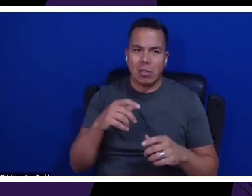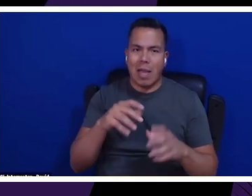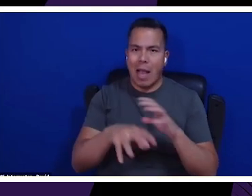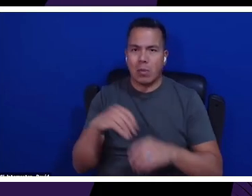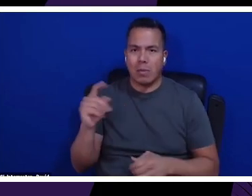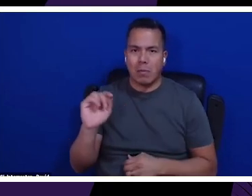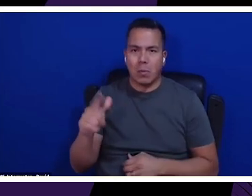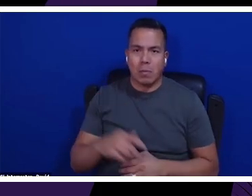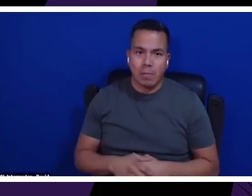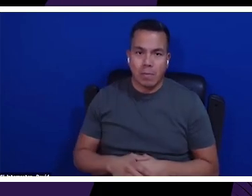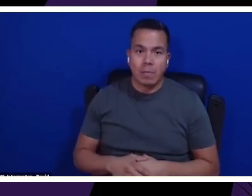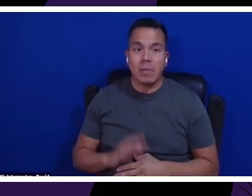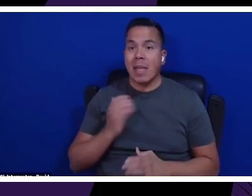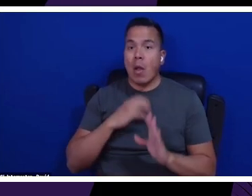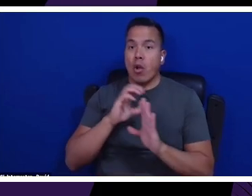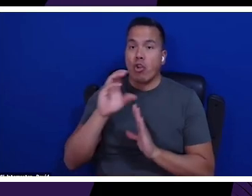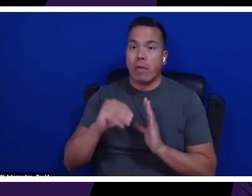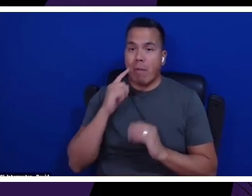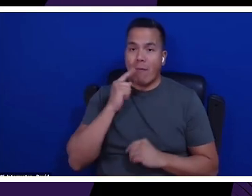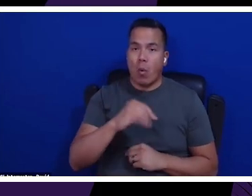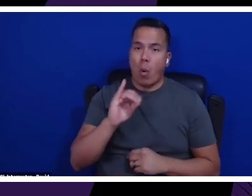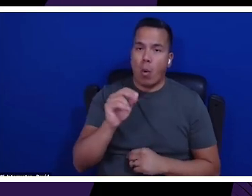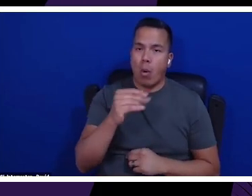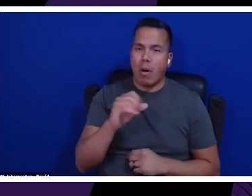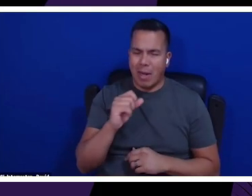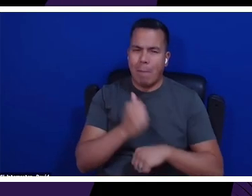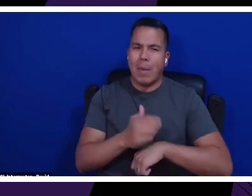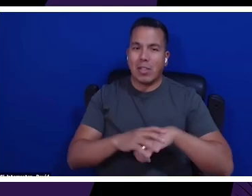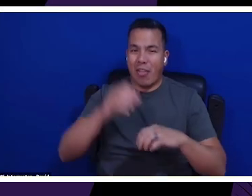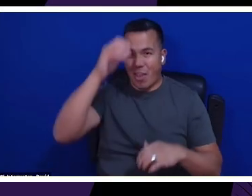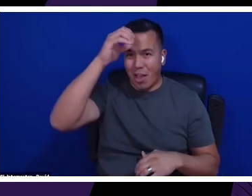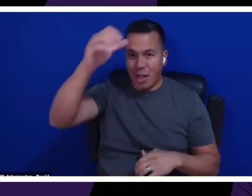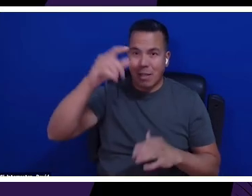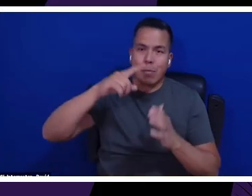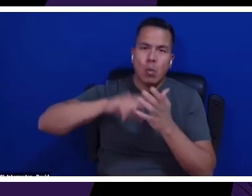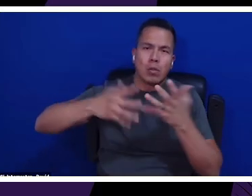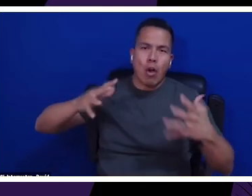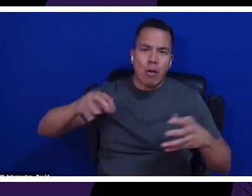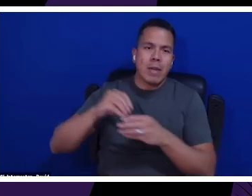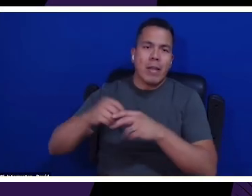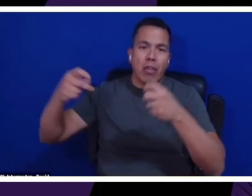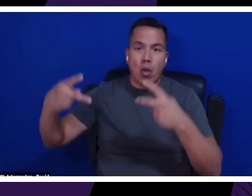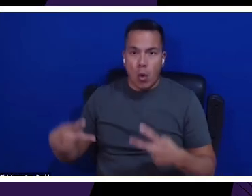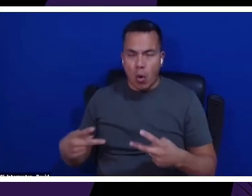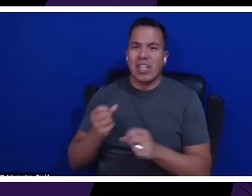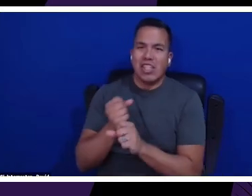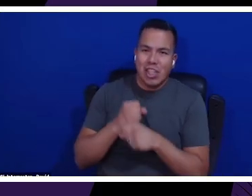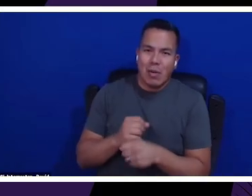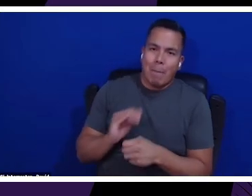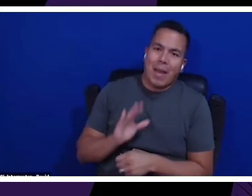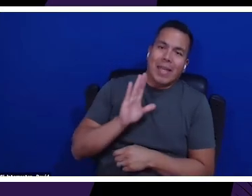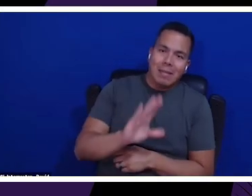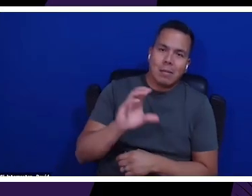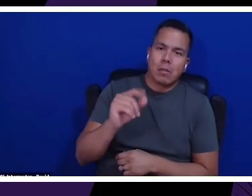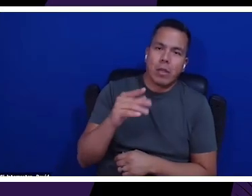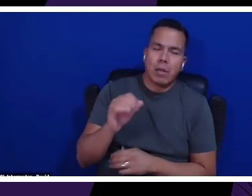Our curriculum for Jorge was based on the concepts that appear in the code generated by his collages. For example, we explained